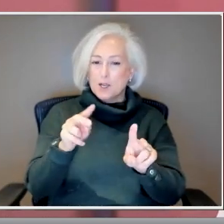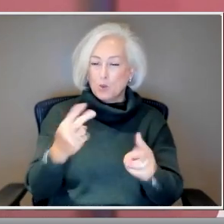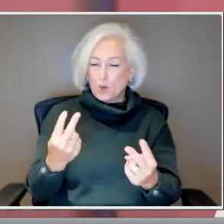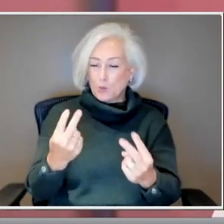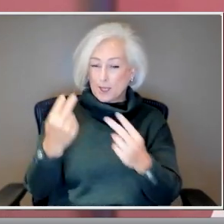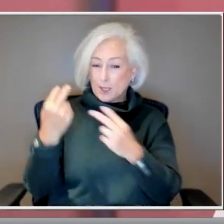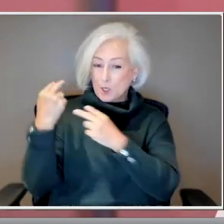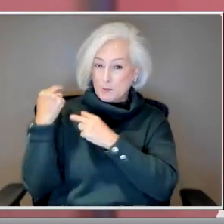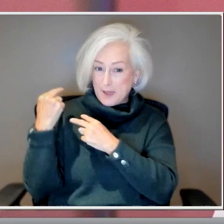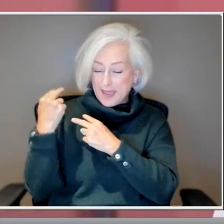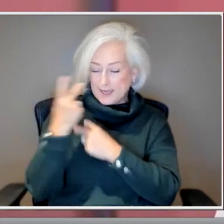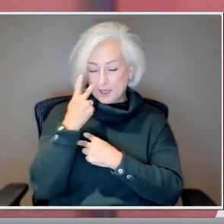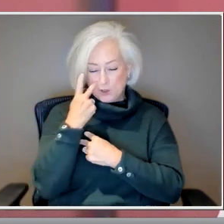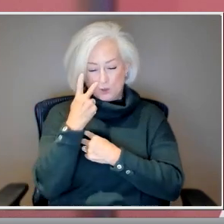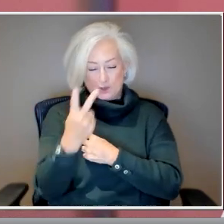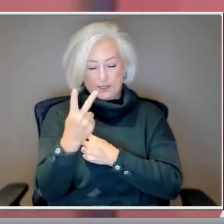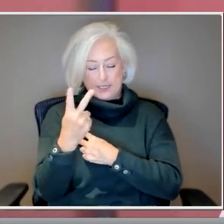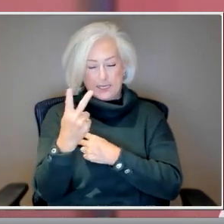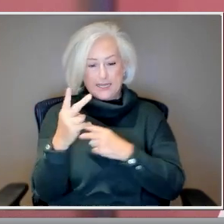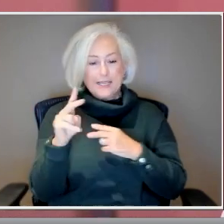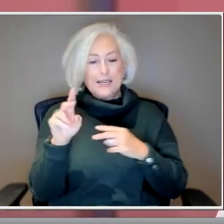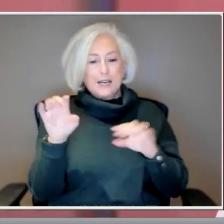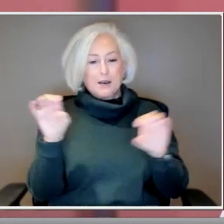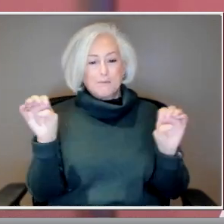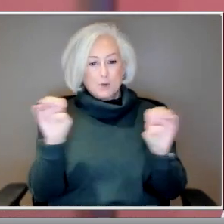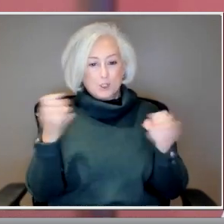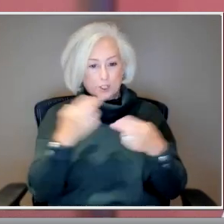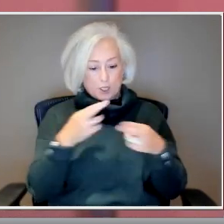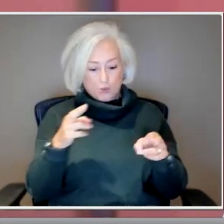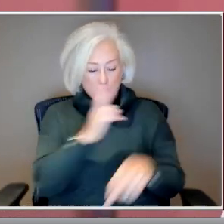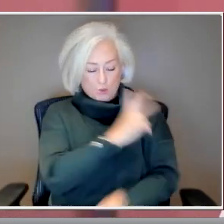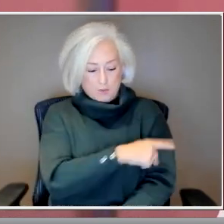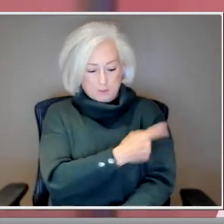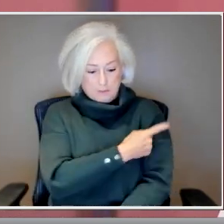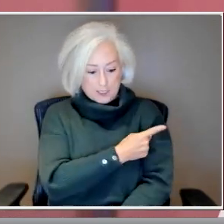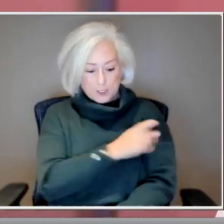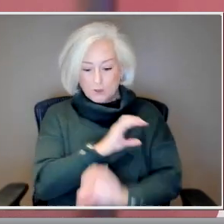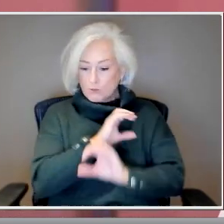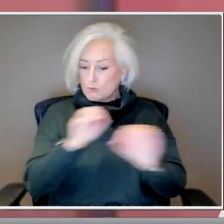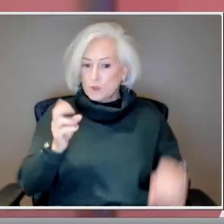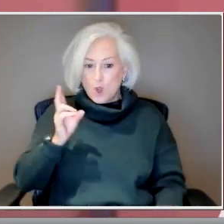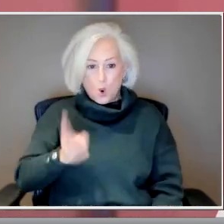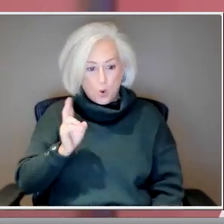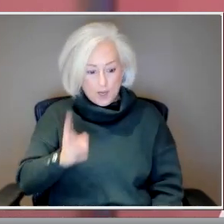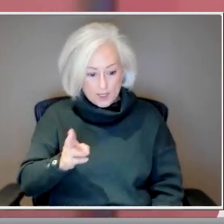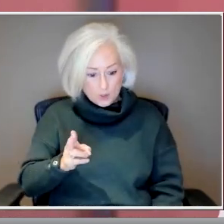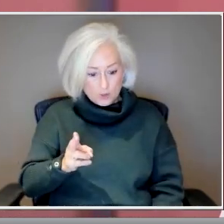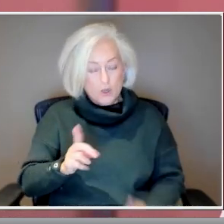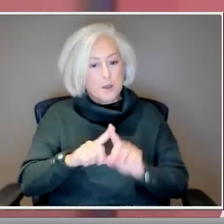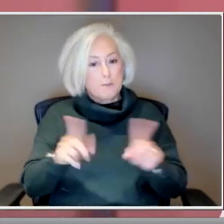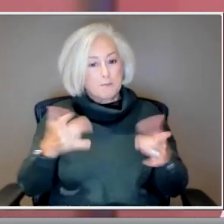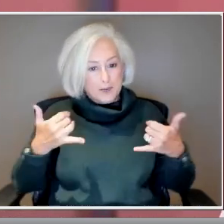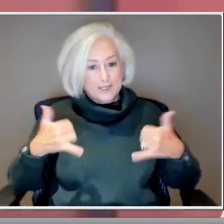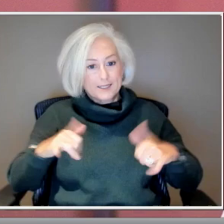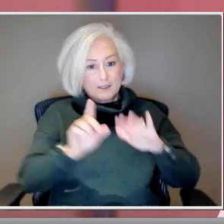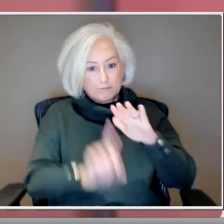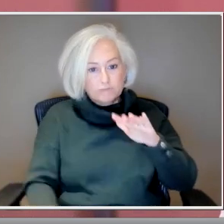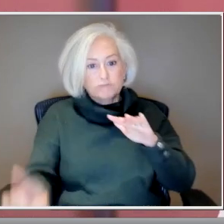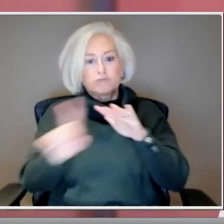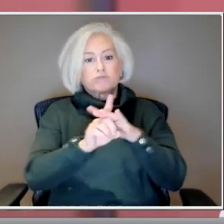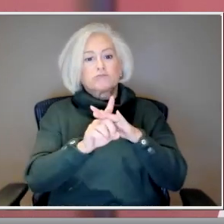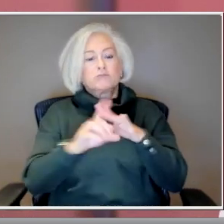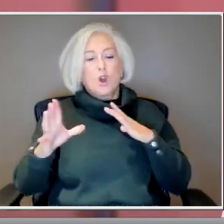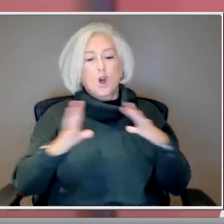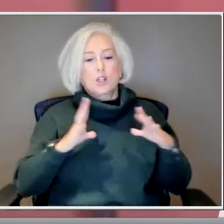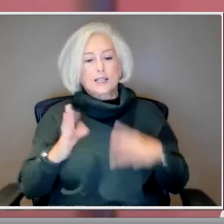the ER who don't have a history of AFib but yet show up with holiday heart. We have that data that suggests that you are